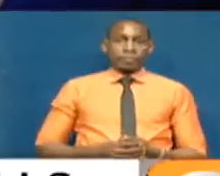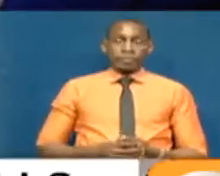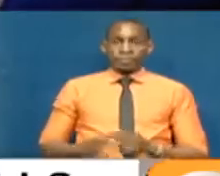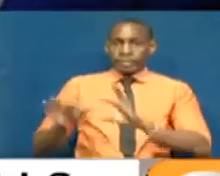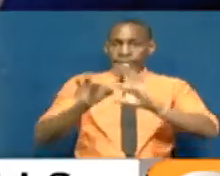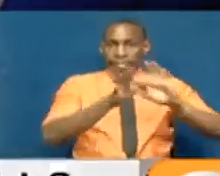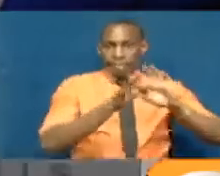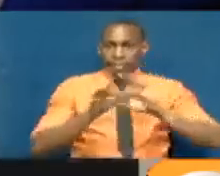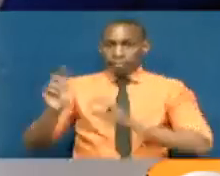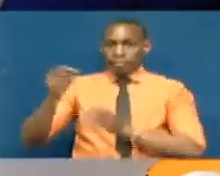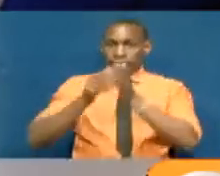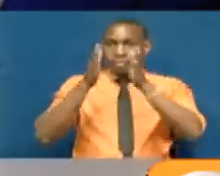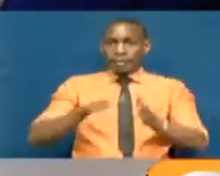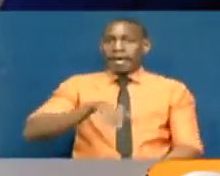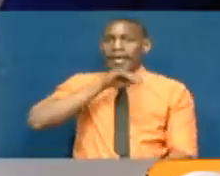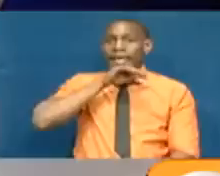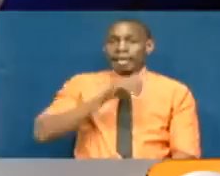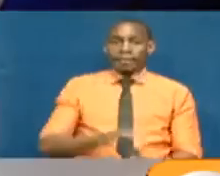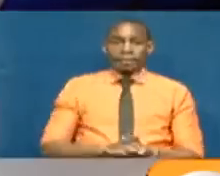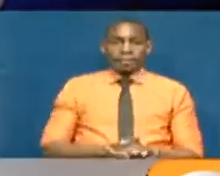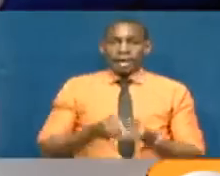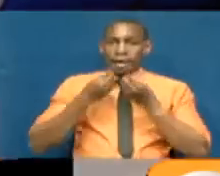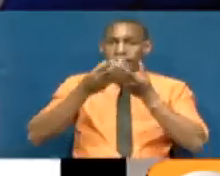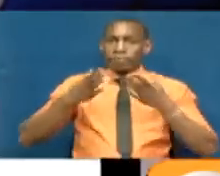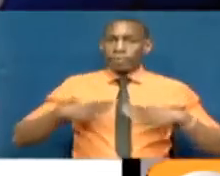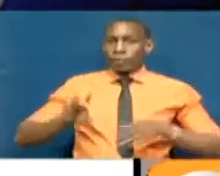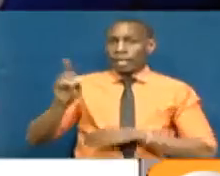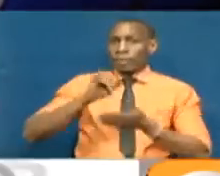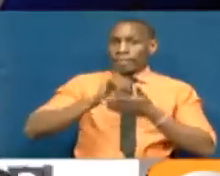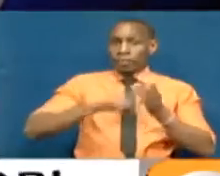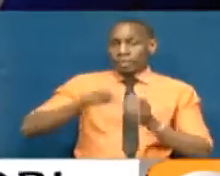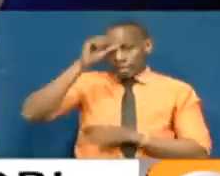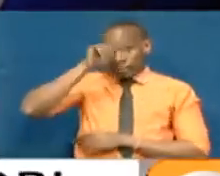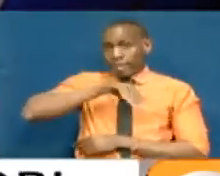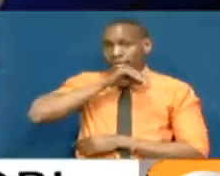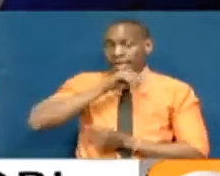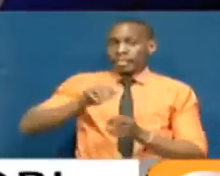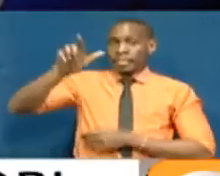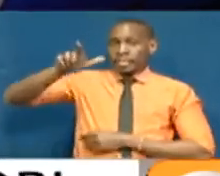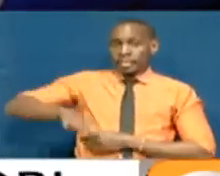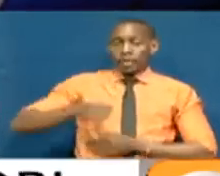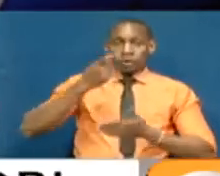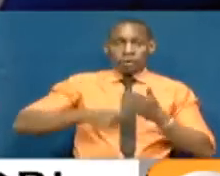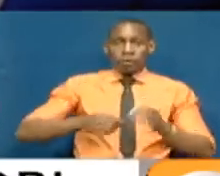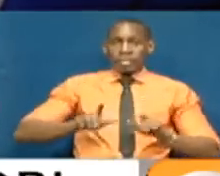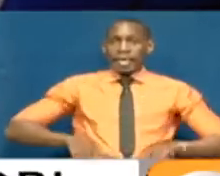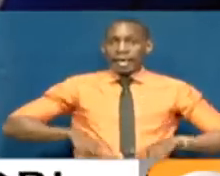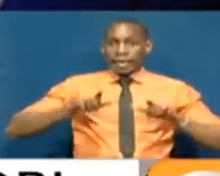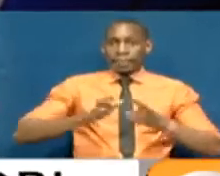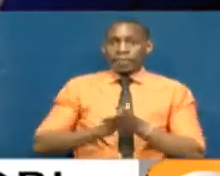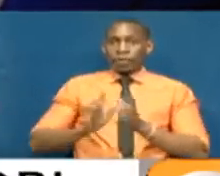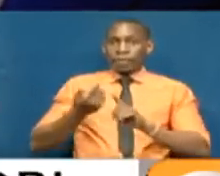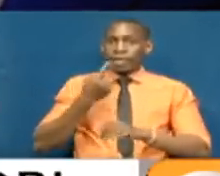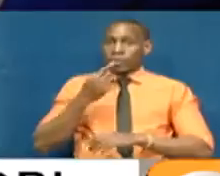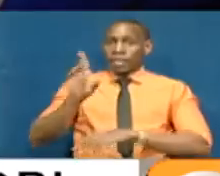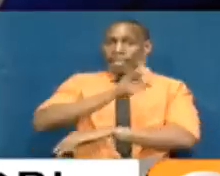Azimio presidential candidate Raila Odinga has told Nairobi residents that his government will lower the cost of living within its